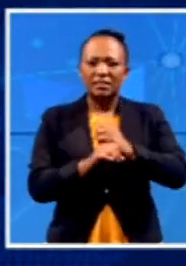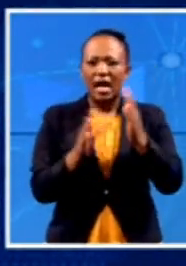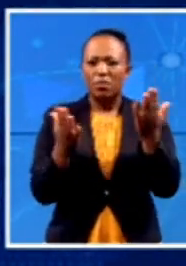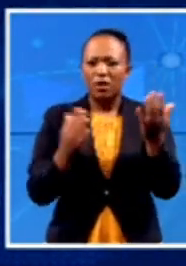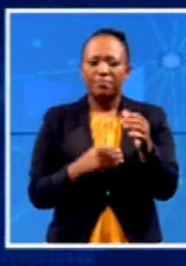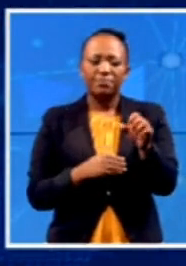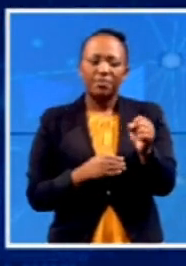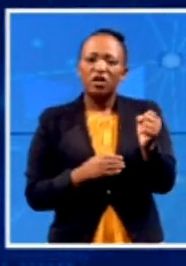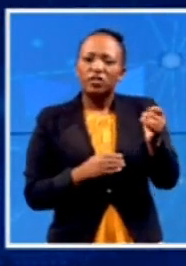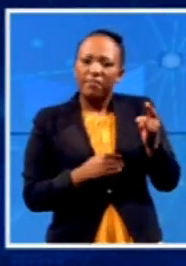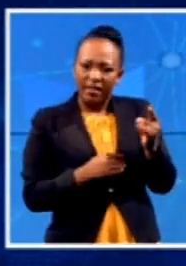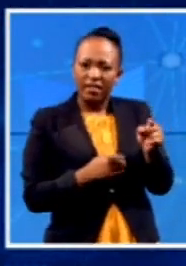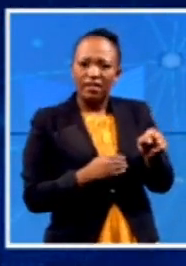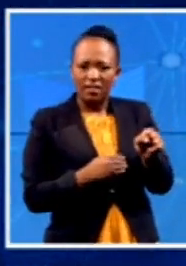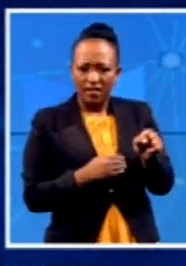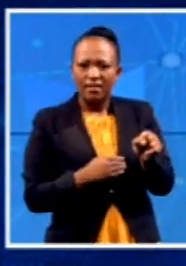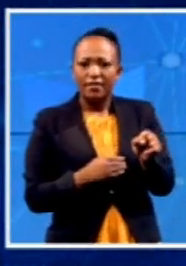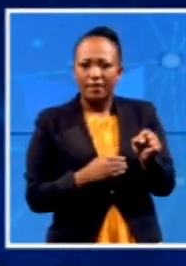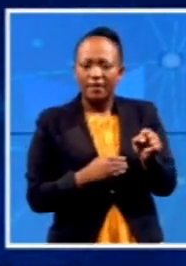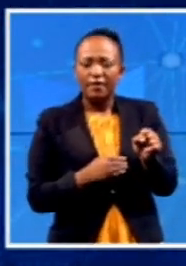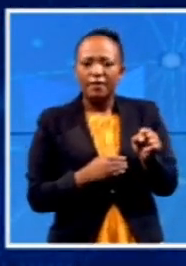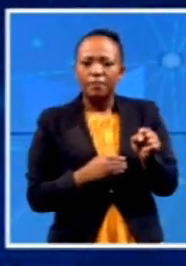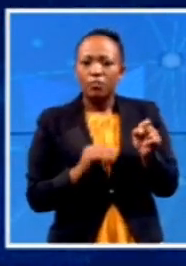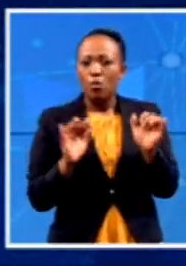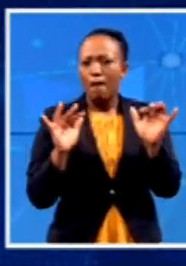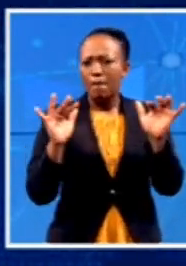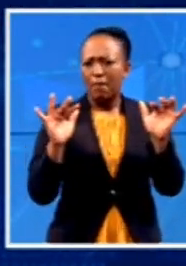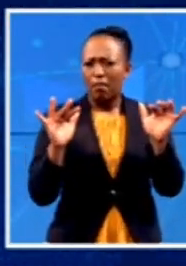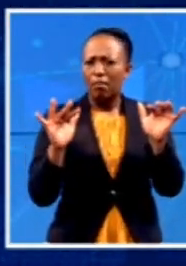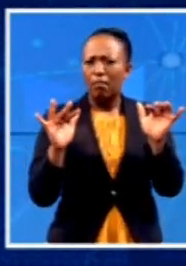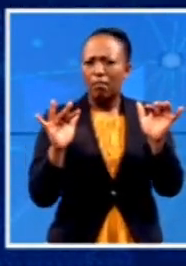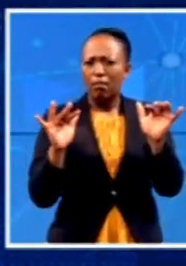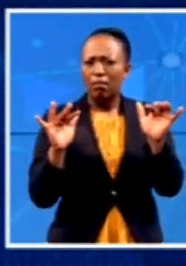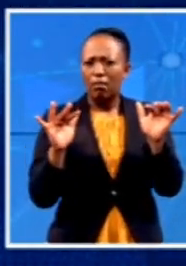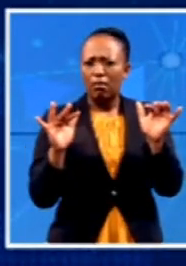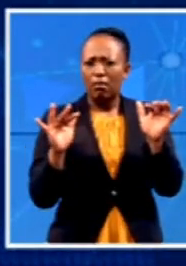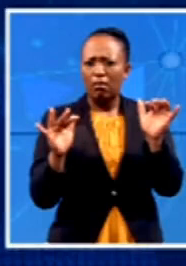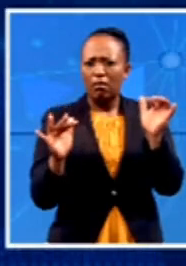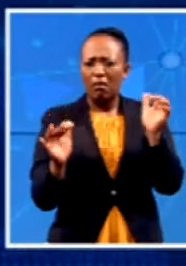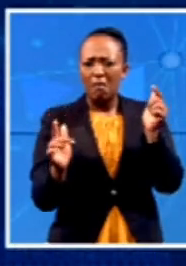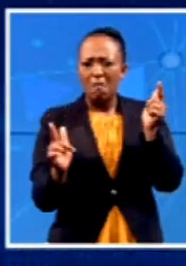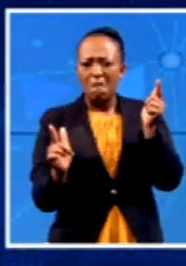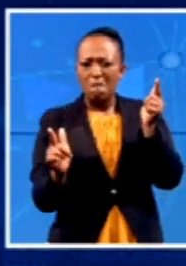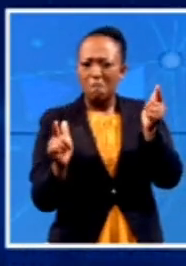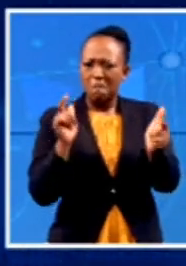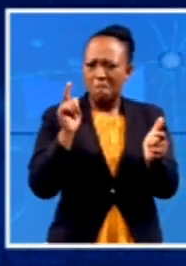when people were mauled and to death and without being